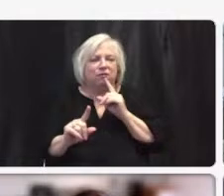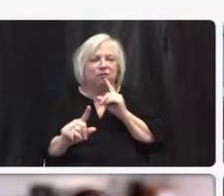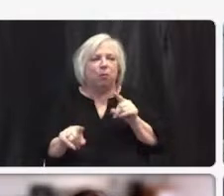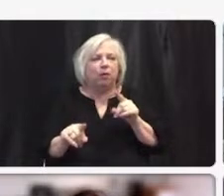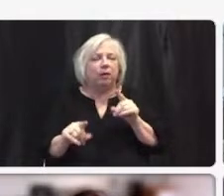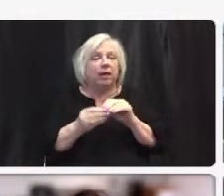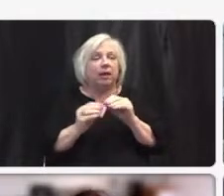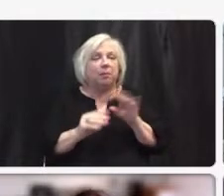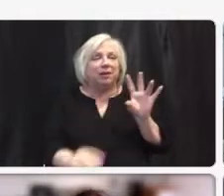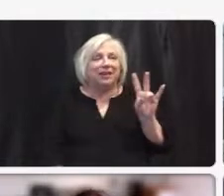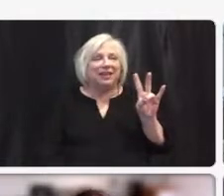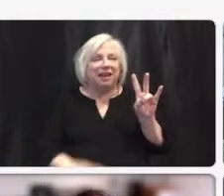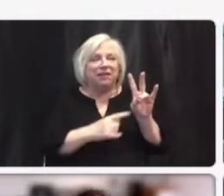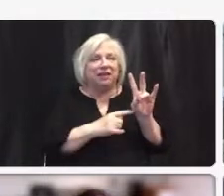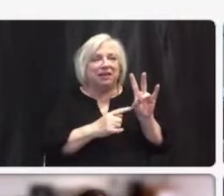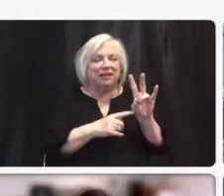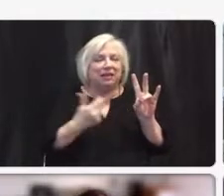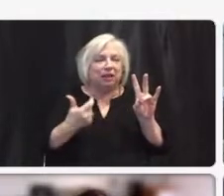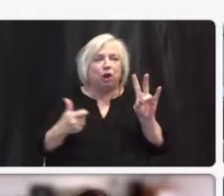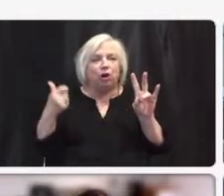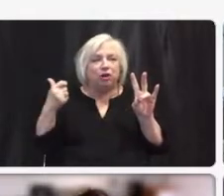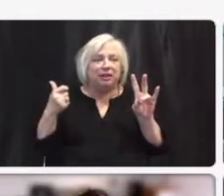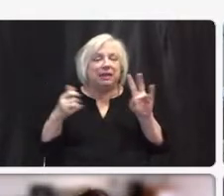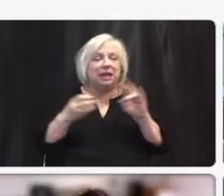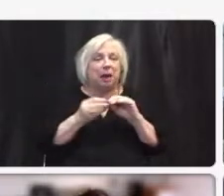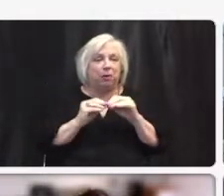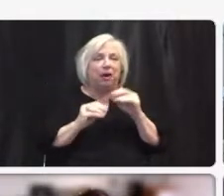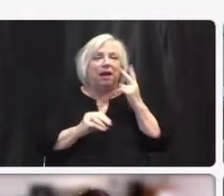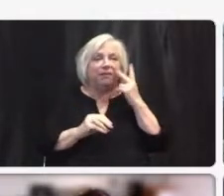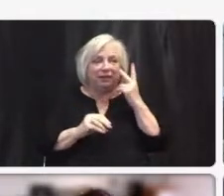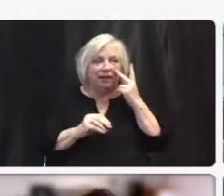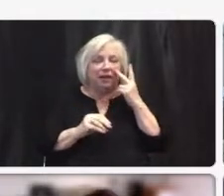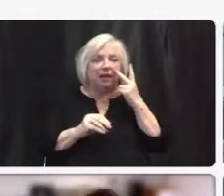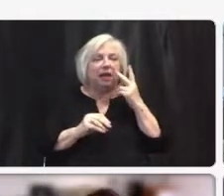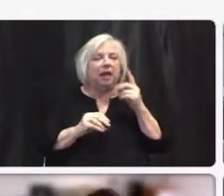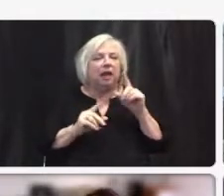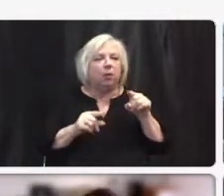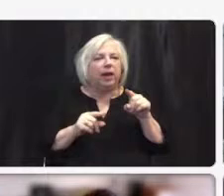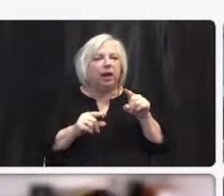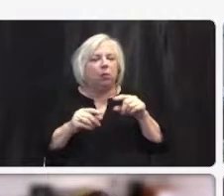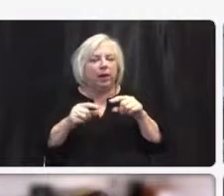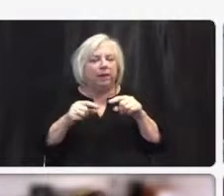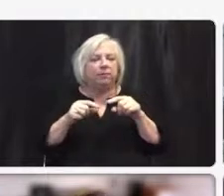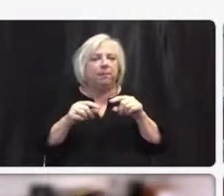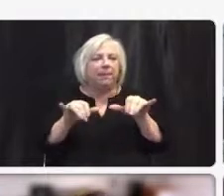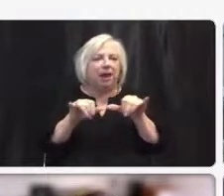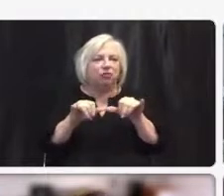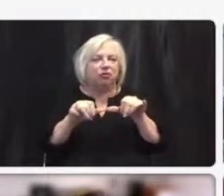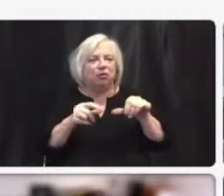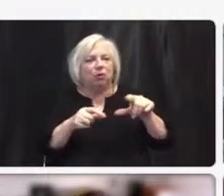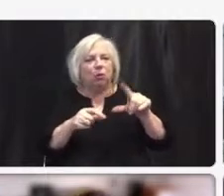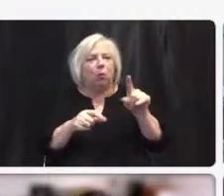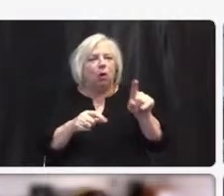The number 7 is the largest I've seen, and we go out a quarter mile, which is